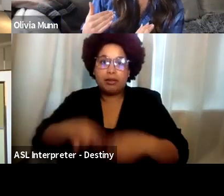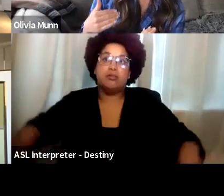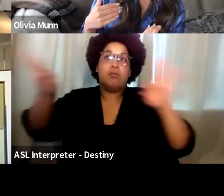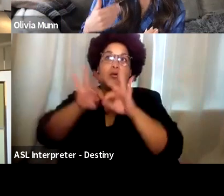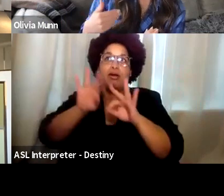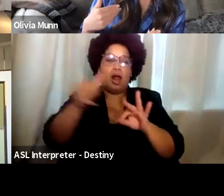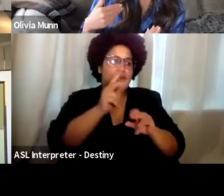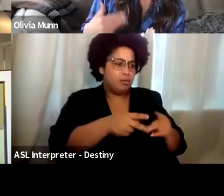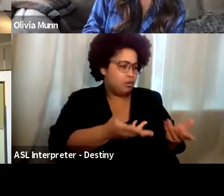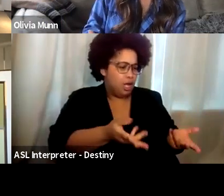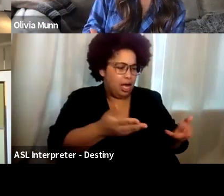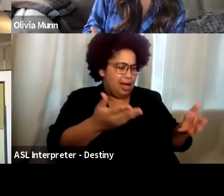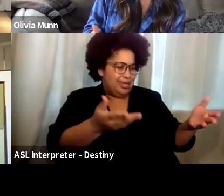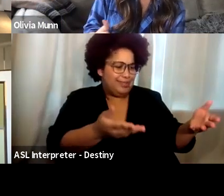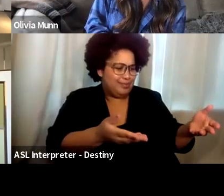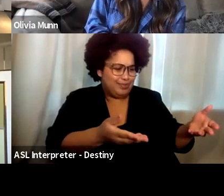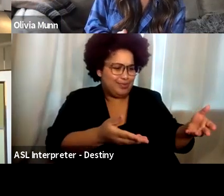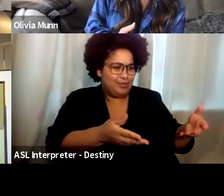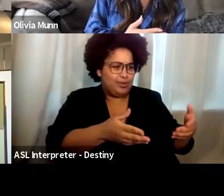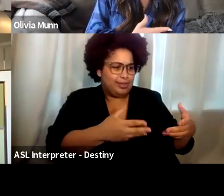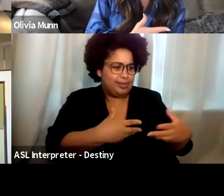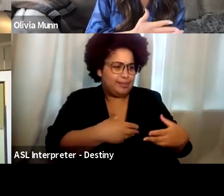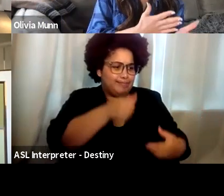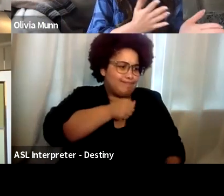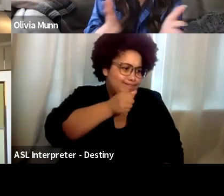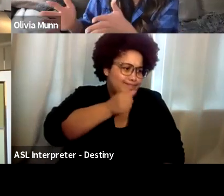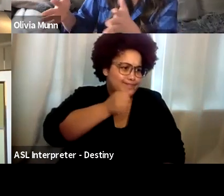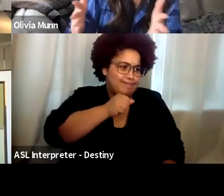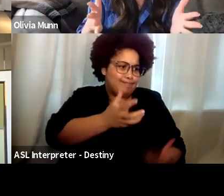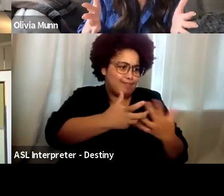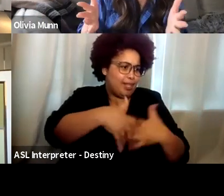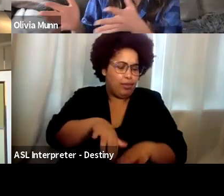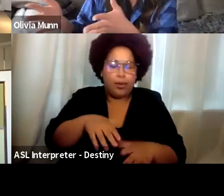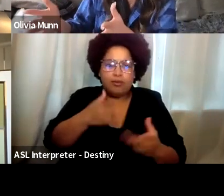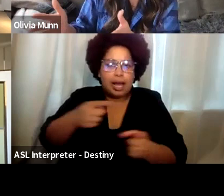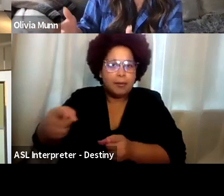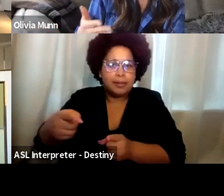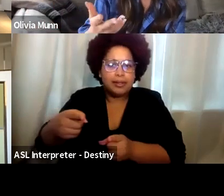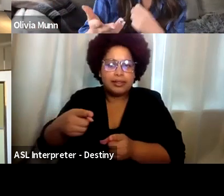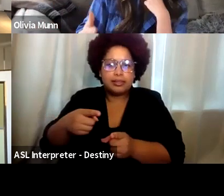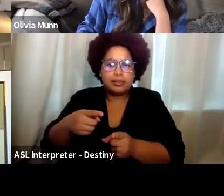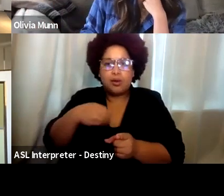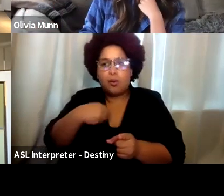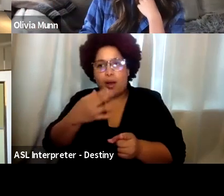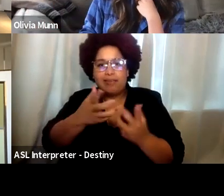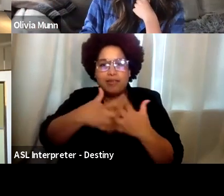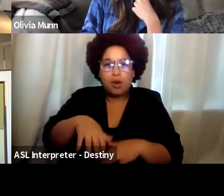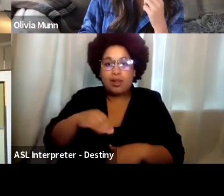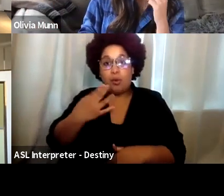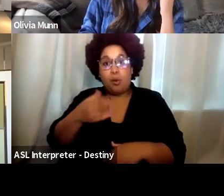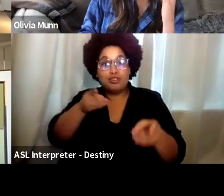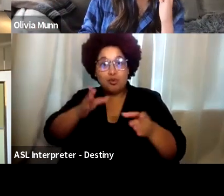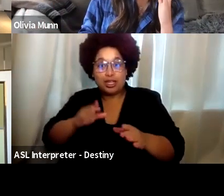rest of us have to continue to go along with just the flow of whatever that white flow is. And having that white director come